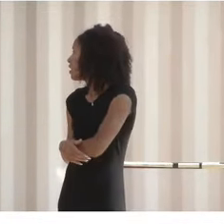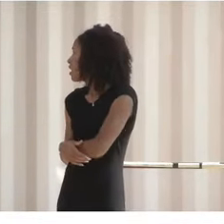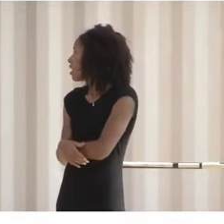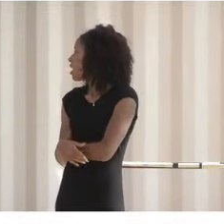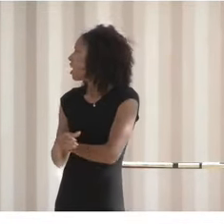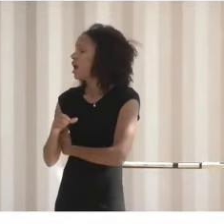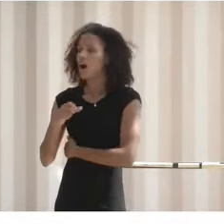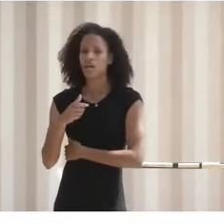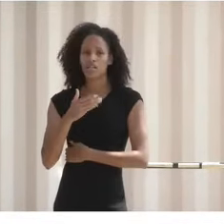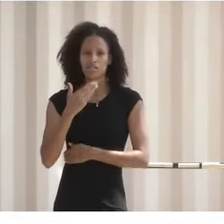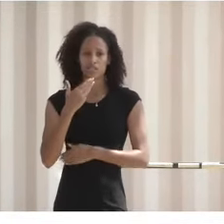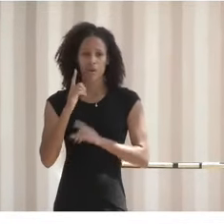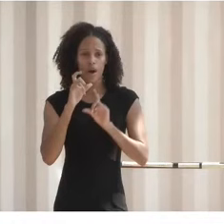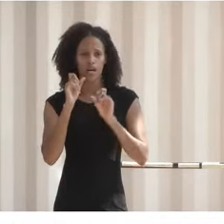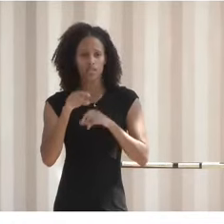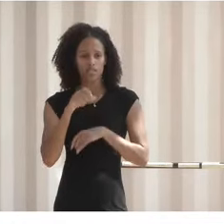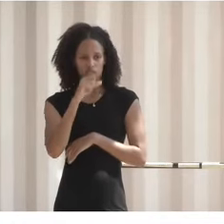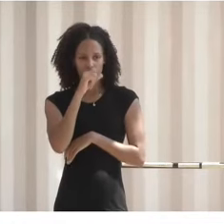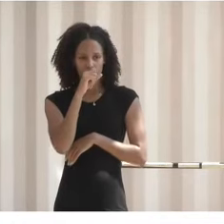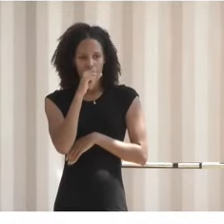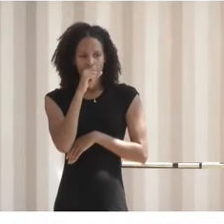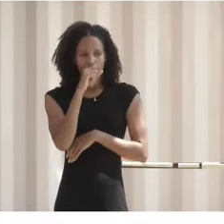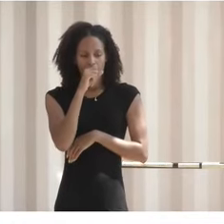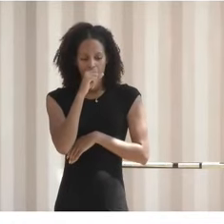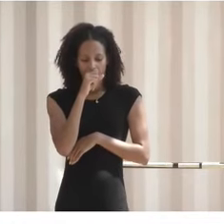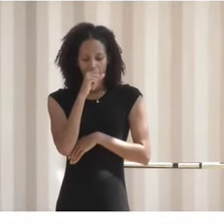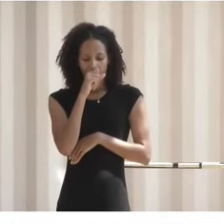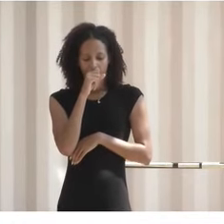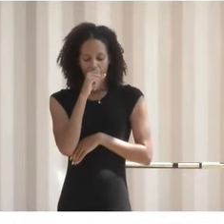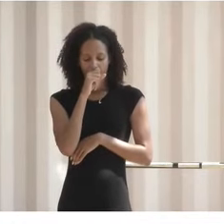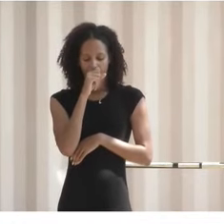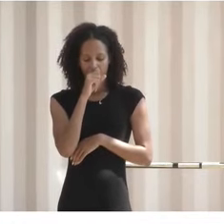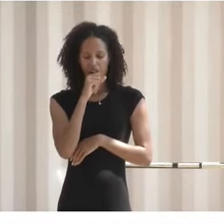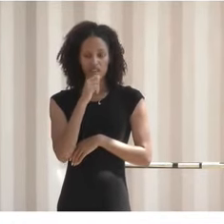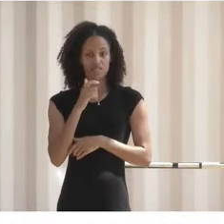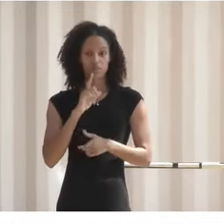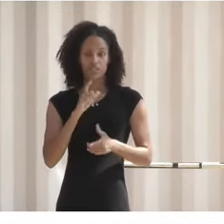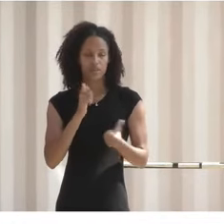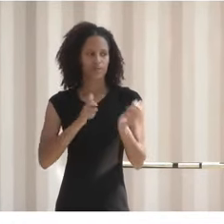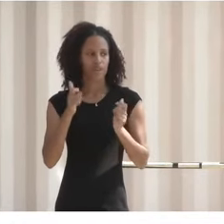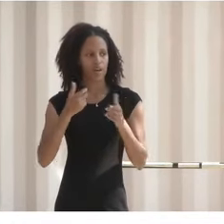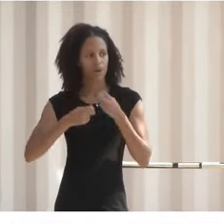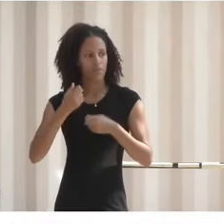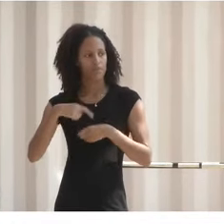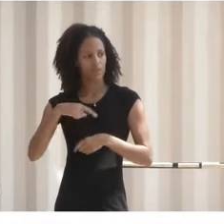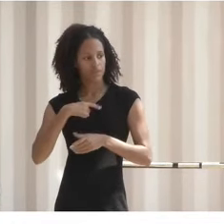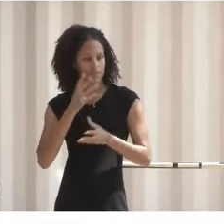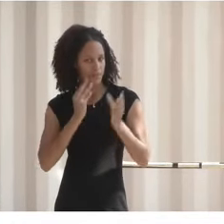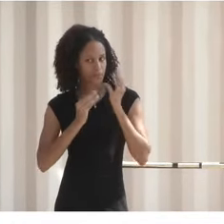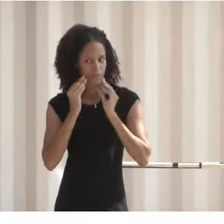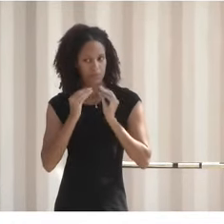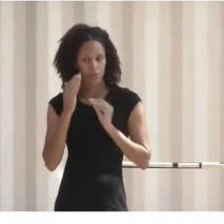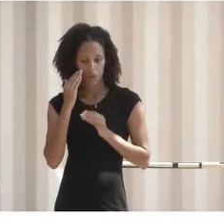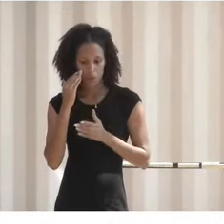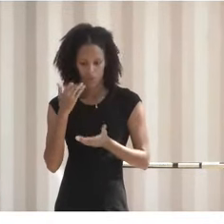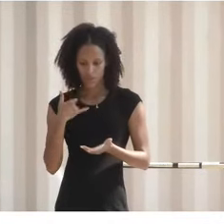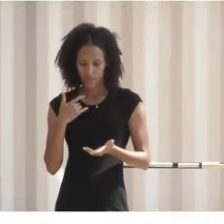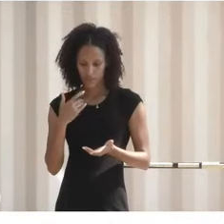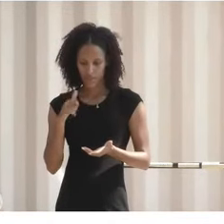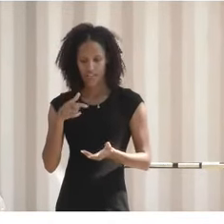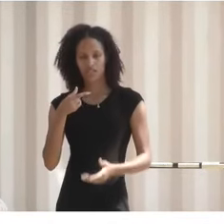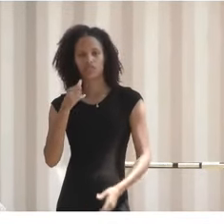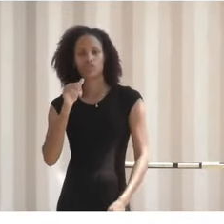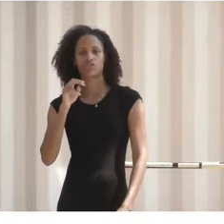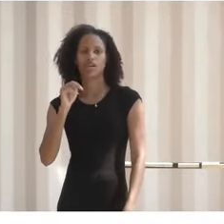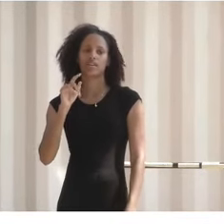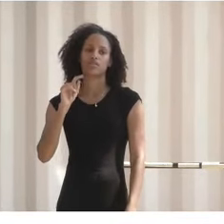Yeah, it's a great question because it's obviously a huge problem we face. The word green gentrification has